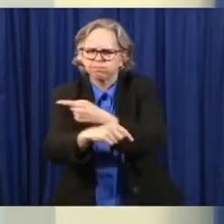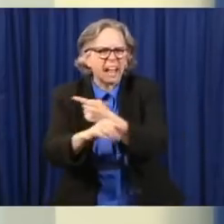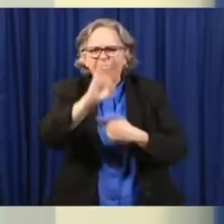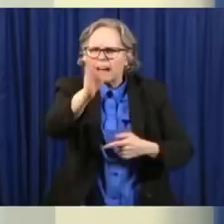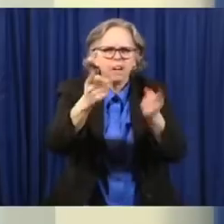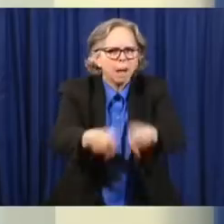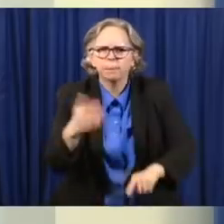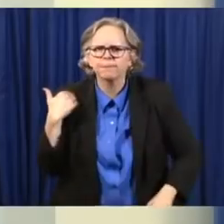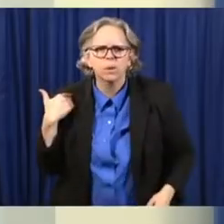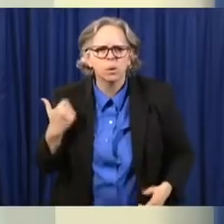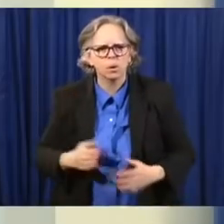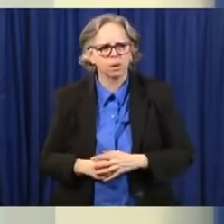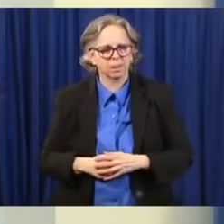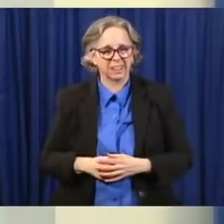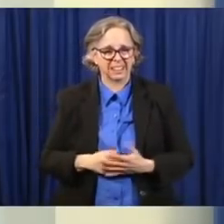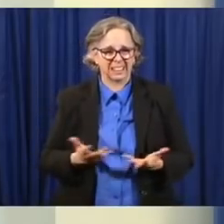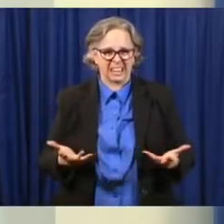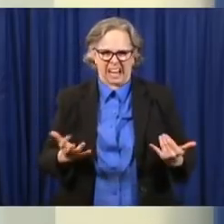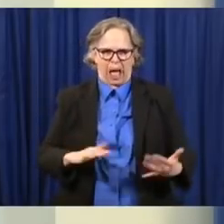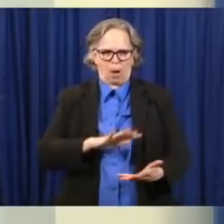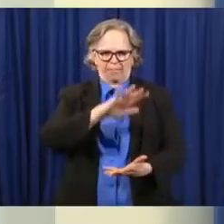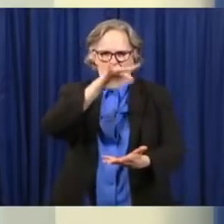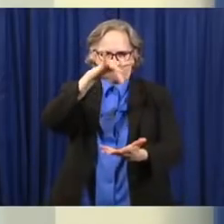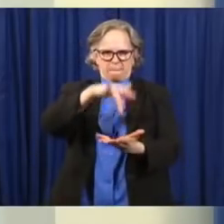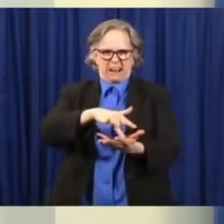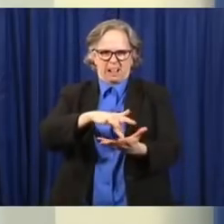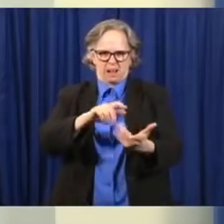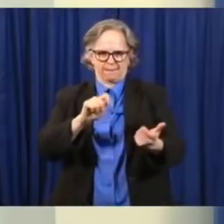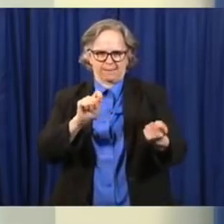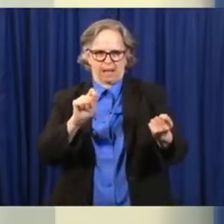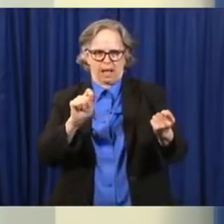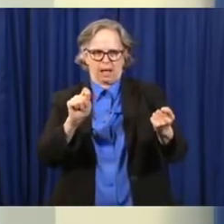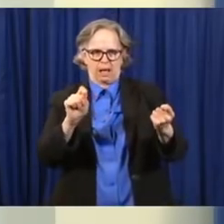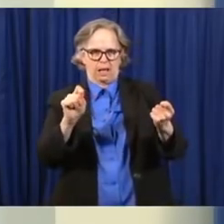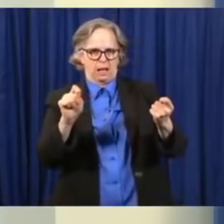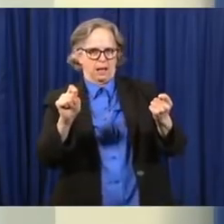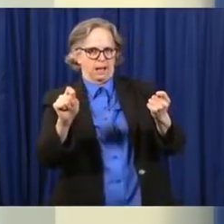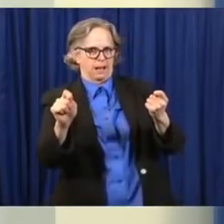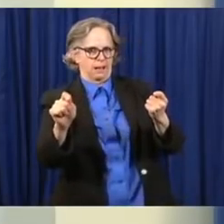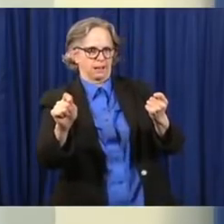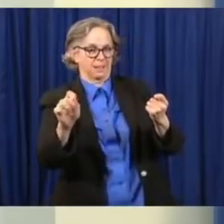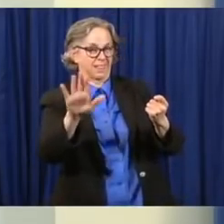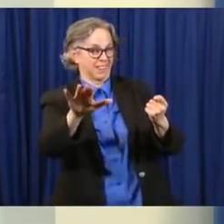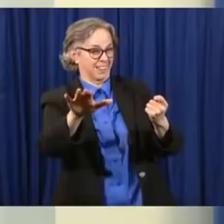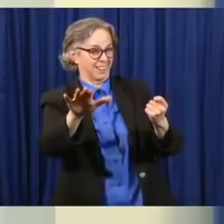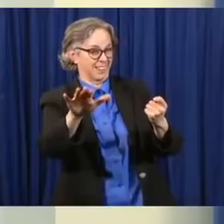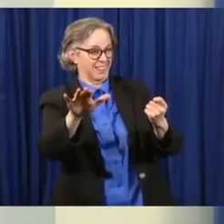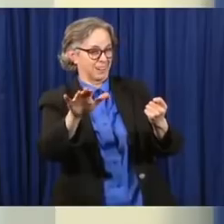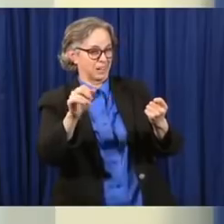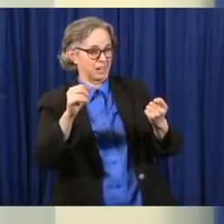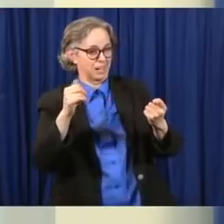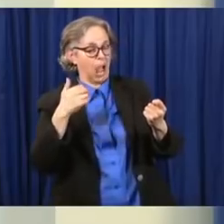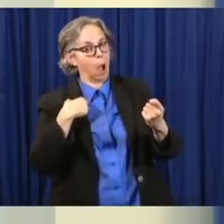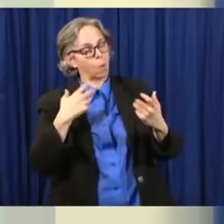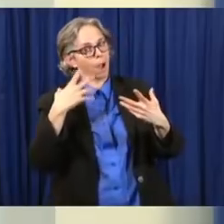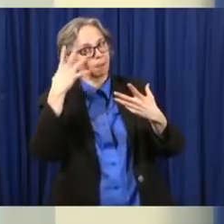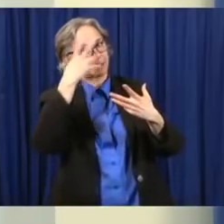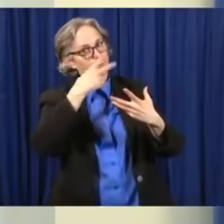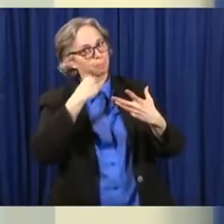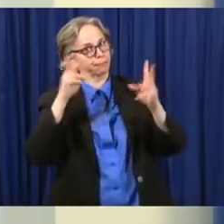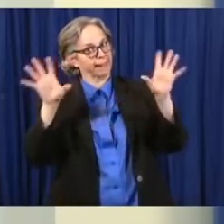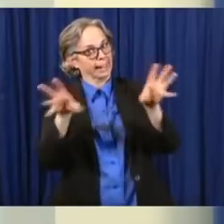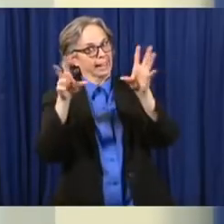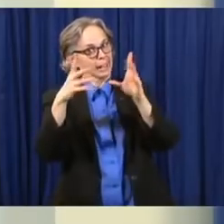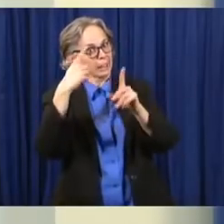quite honestly, in Ohio, again, I'd like it to look all pretty for you, that we have literally been building